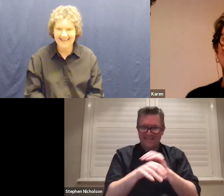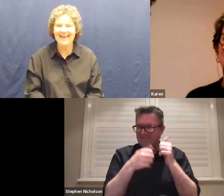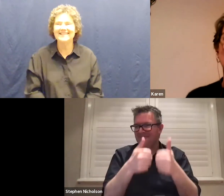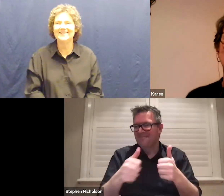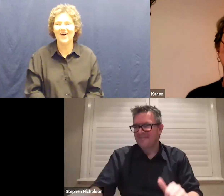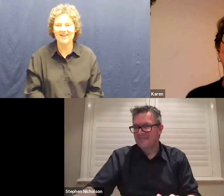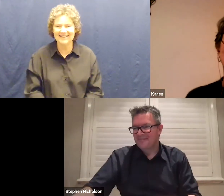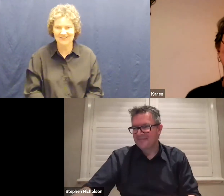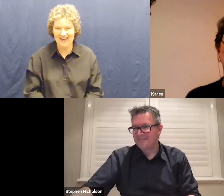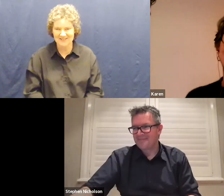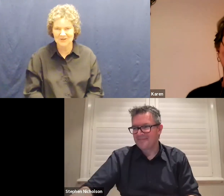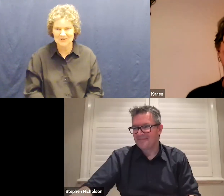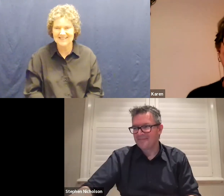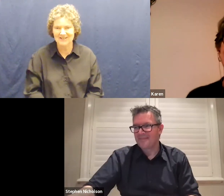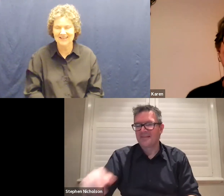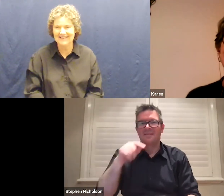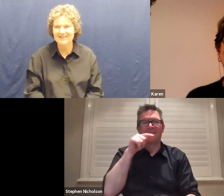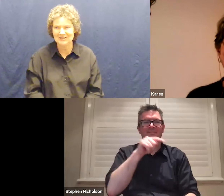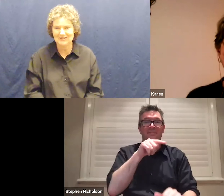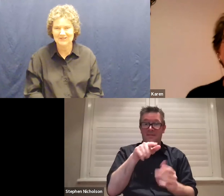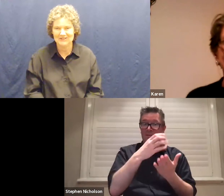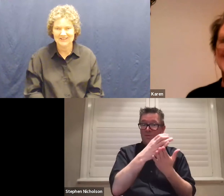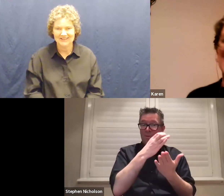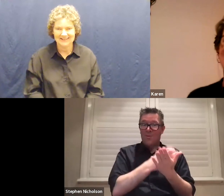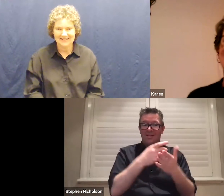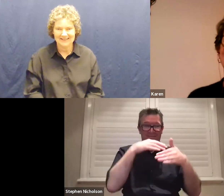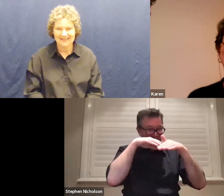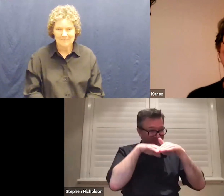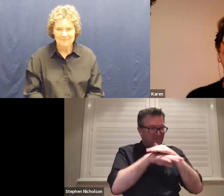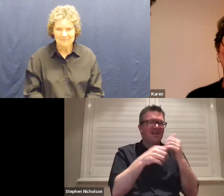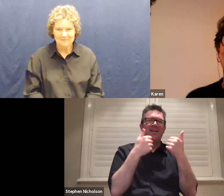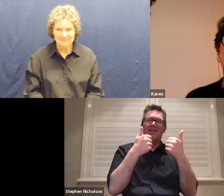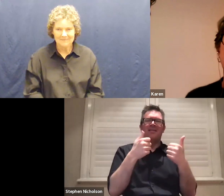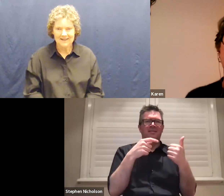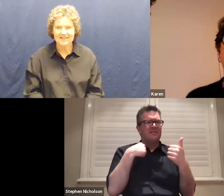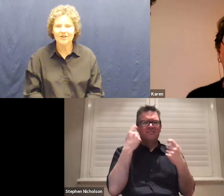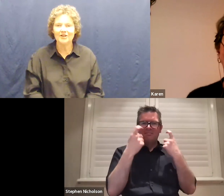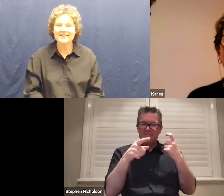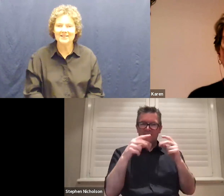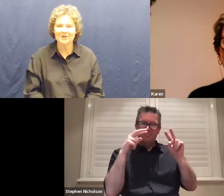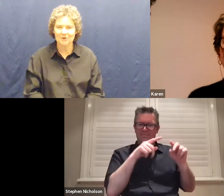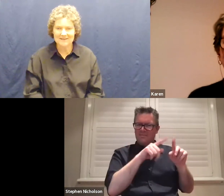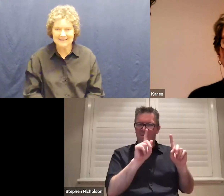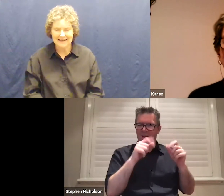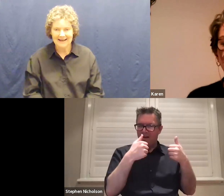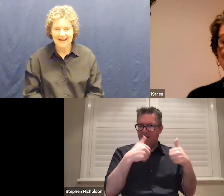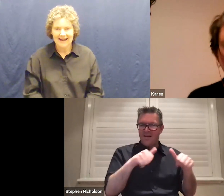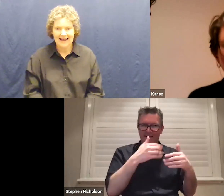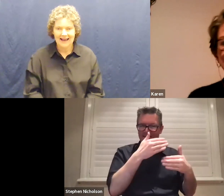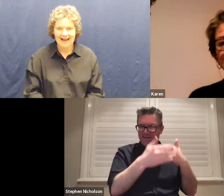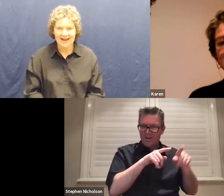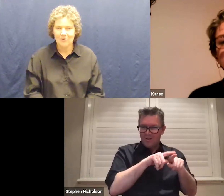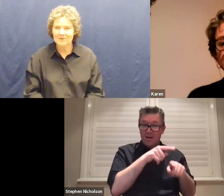Finally, yes, finally you found a course that you could get into. Yeah. So you got into the course.